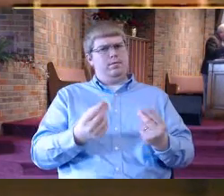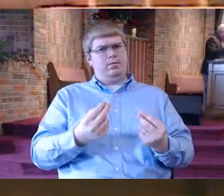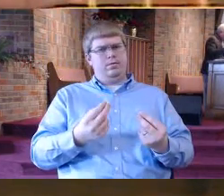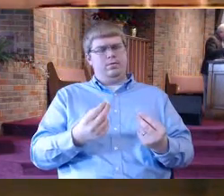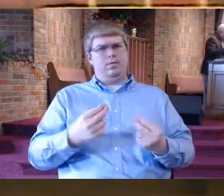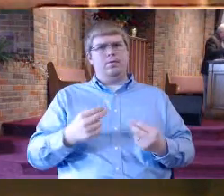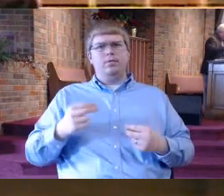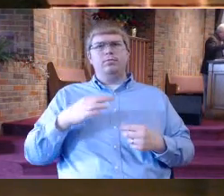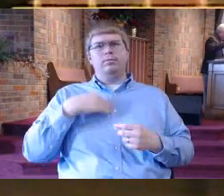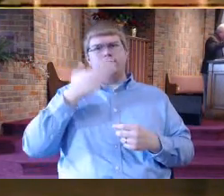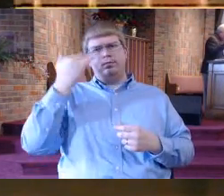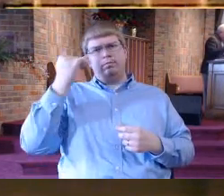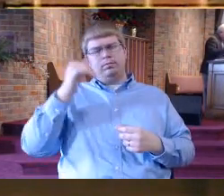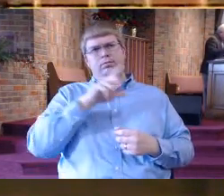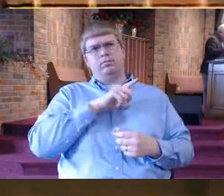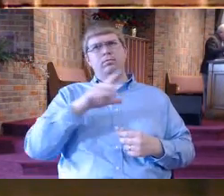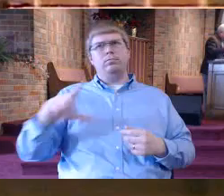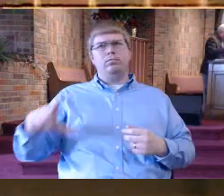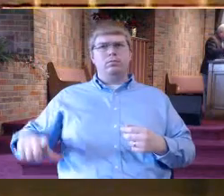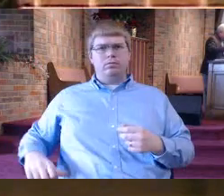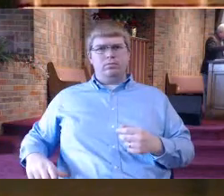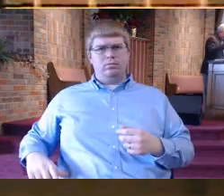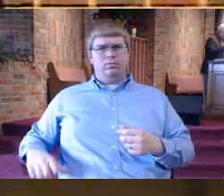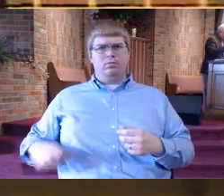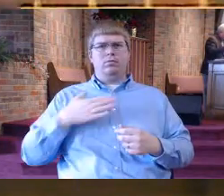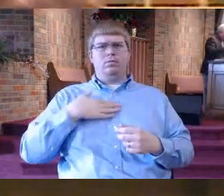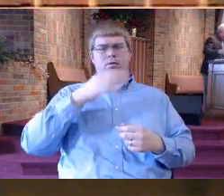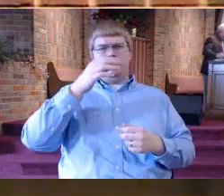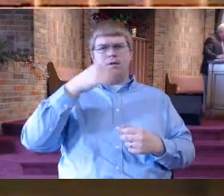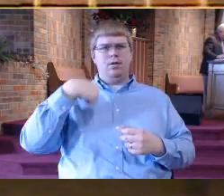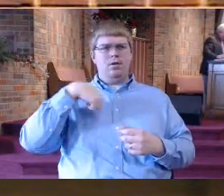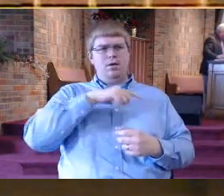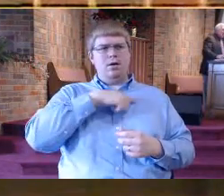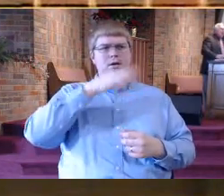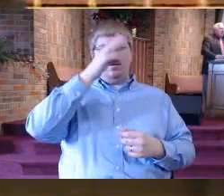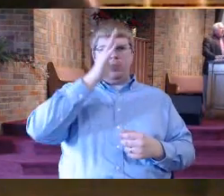Lord our God made a covenant with us in Horeb.